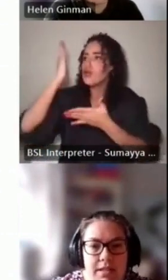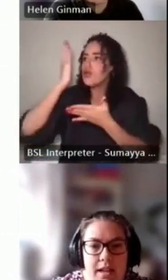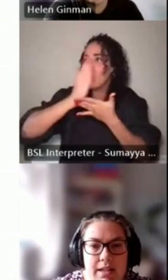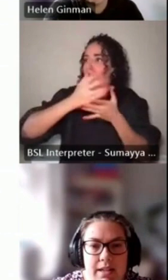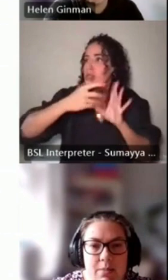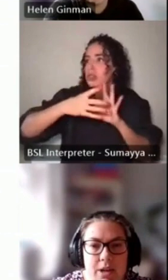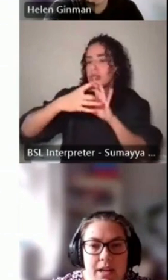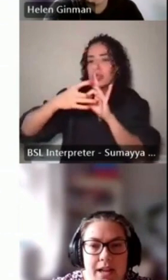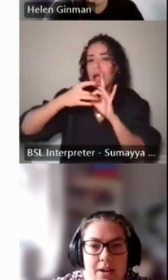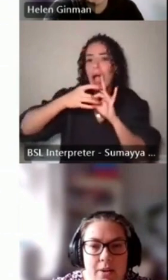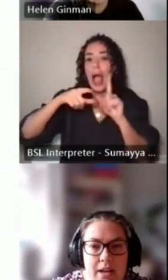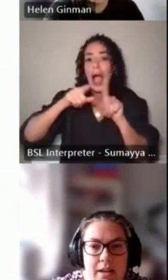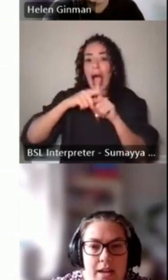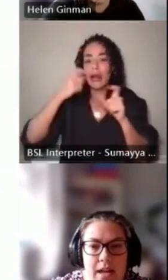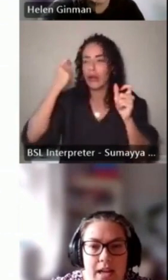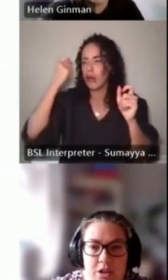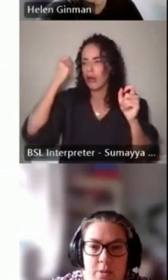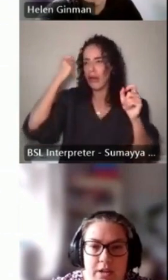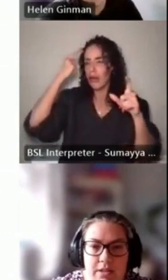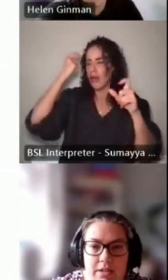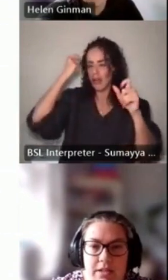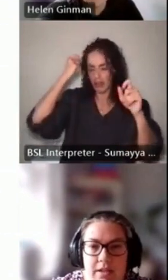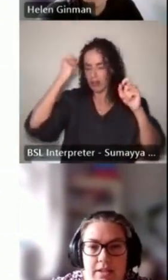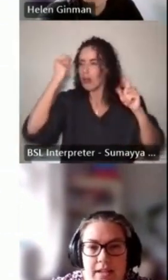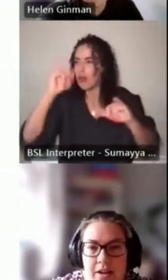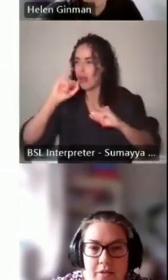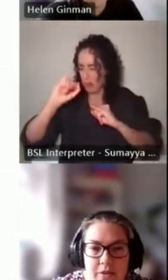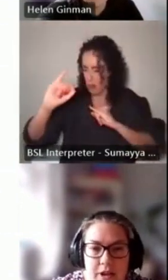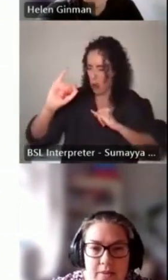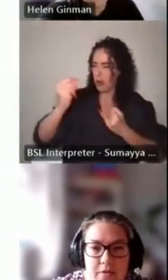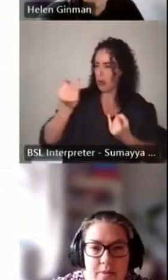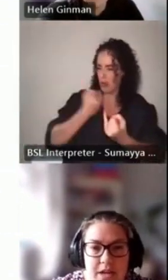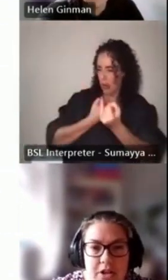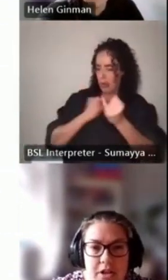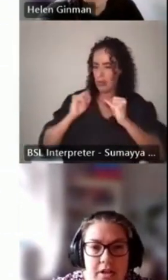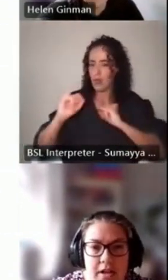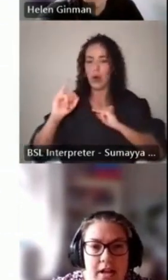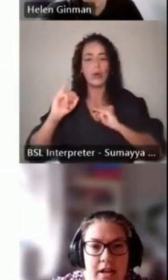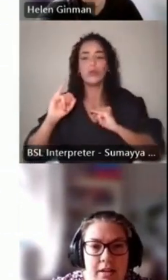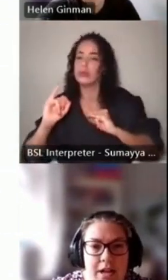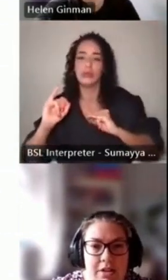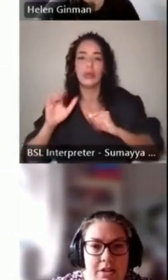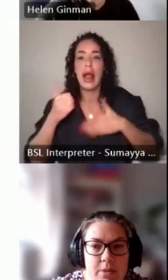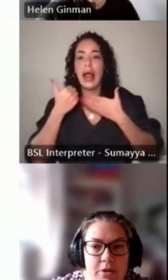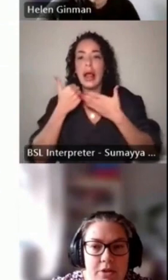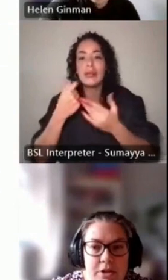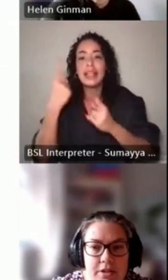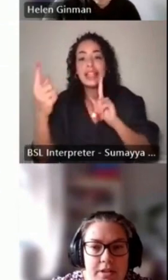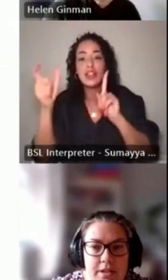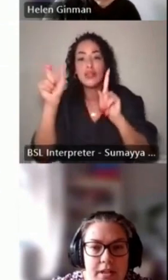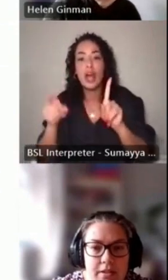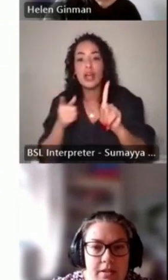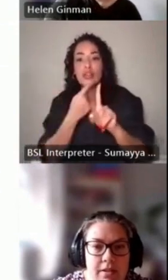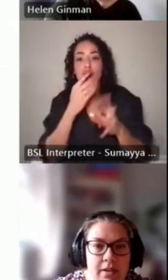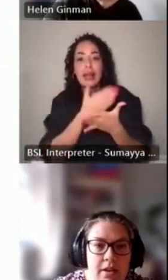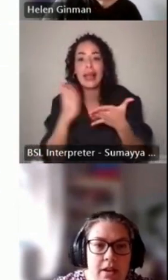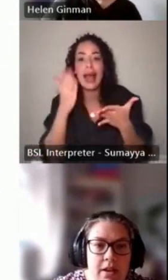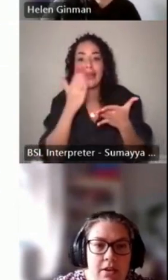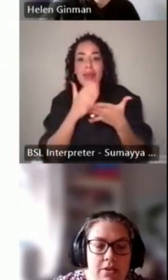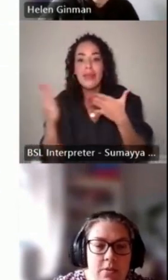reduce misunderstandings by allowing each person to clarify information and manage